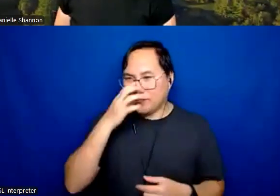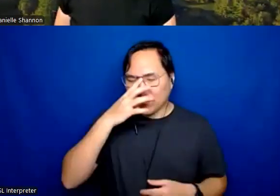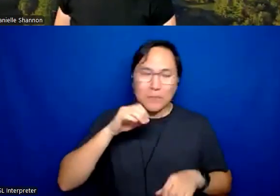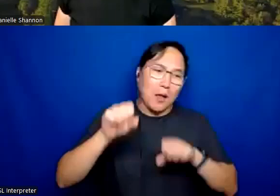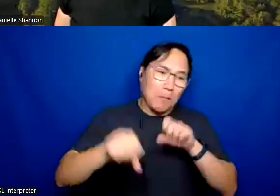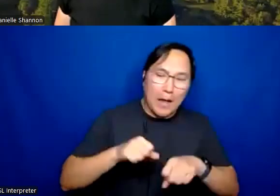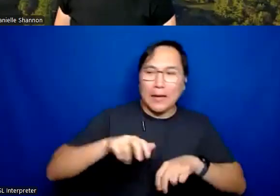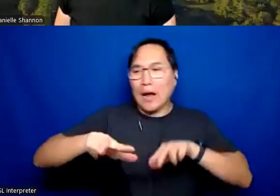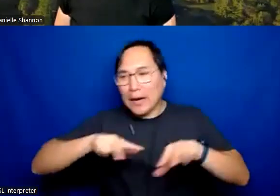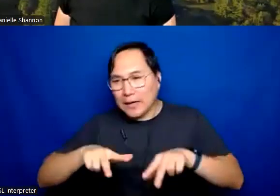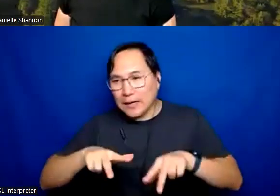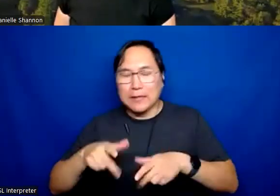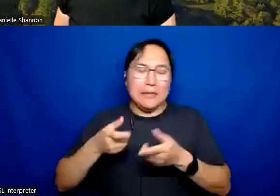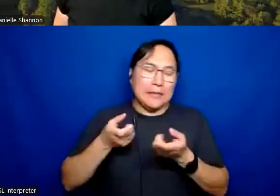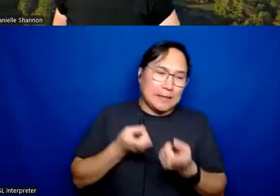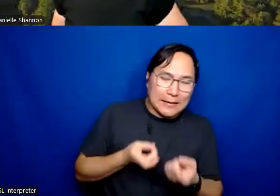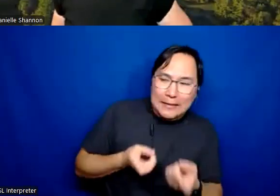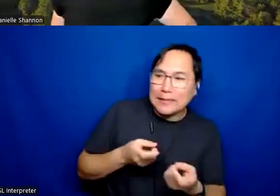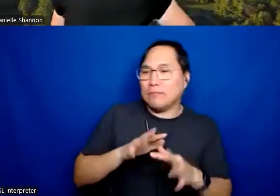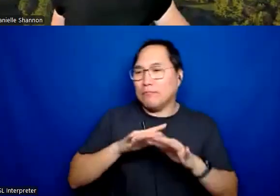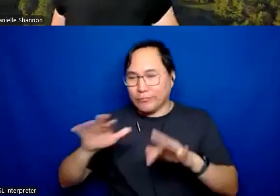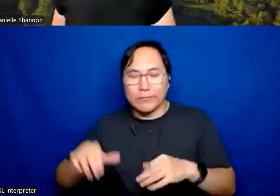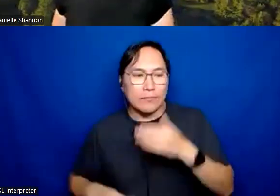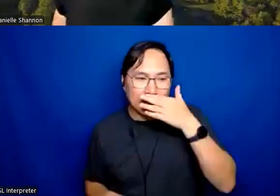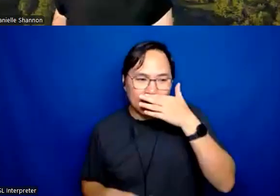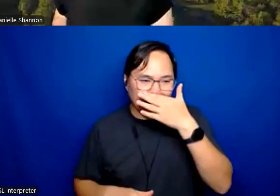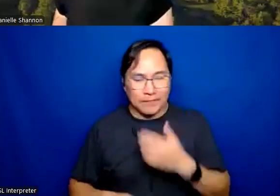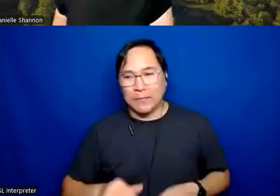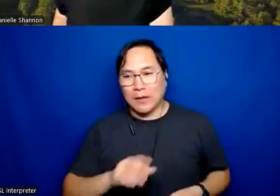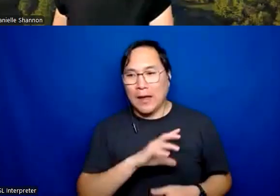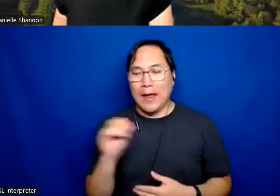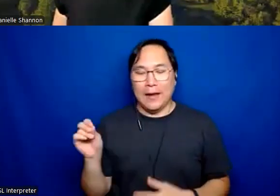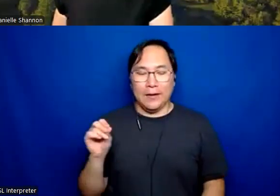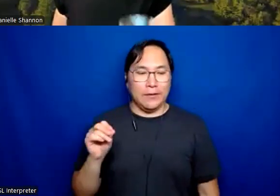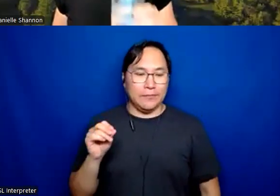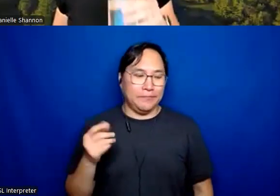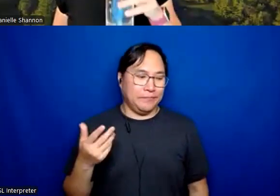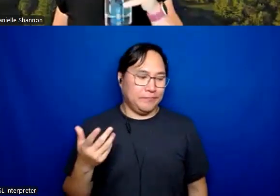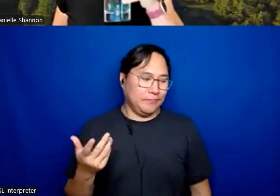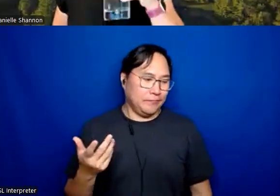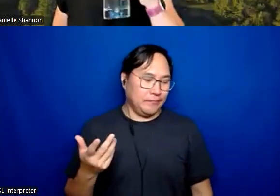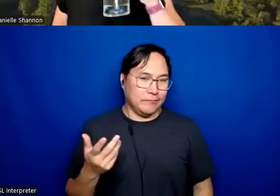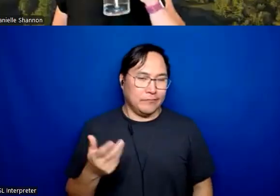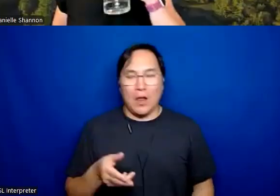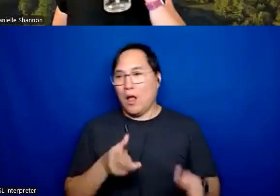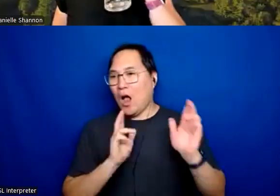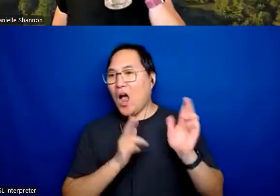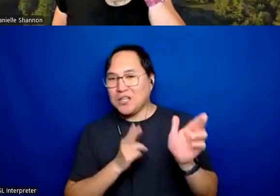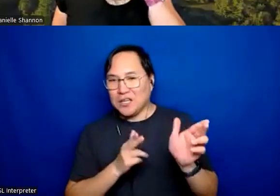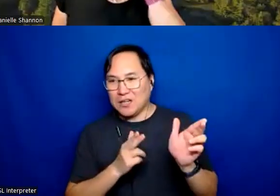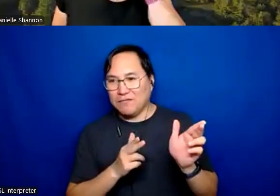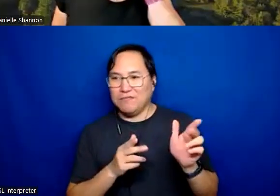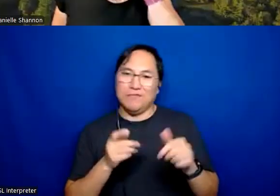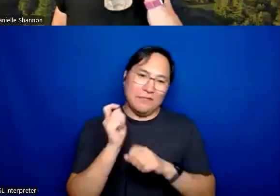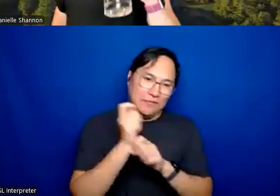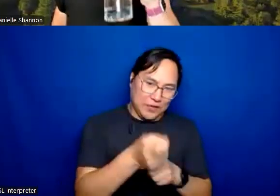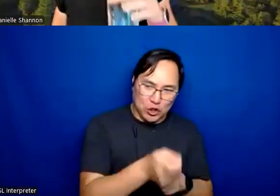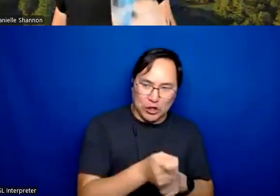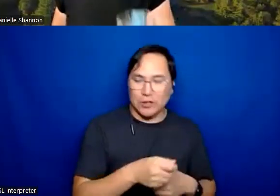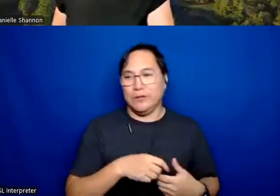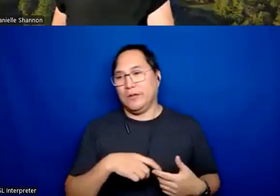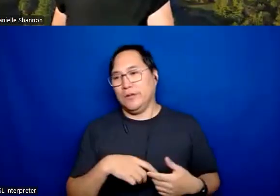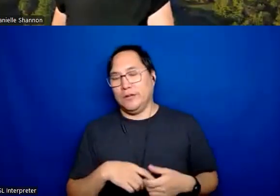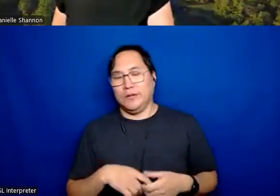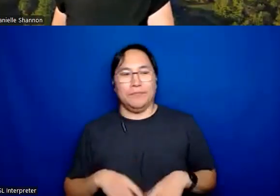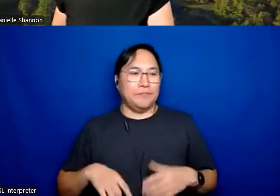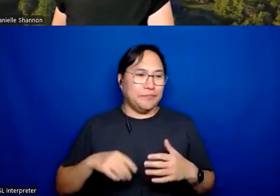biking, hiking, skiing, etc. And then also the hunting, fishing, and